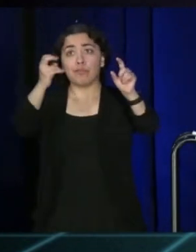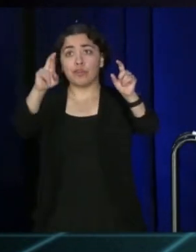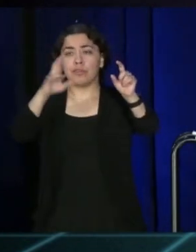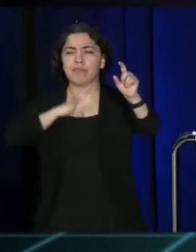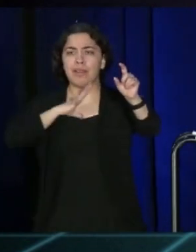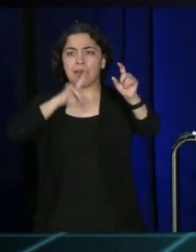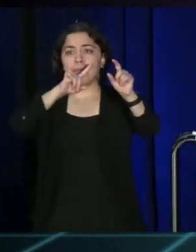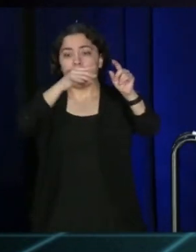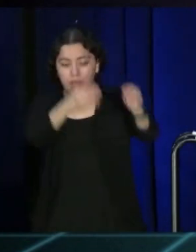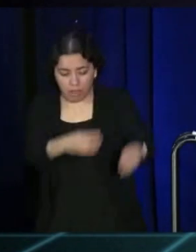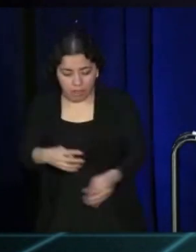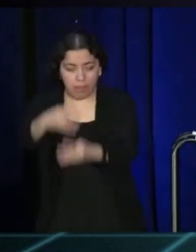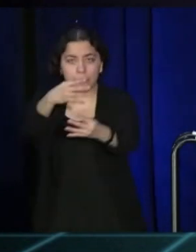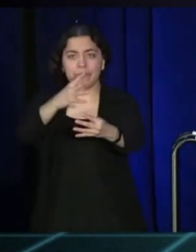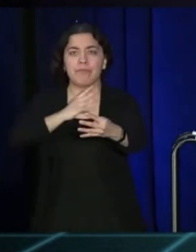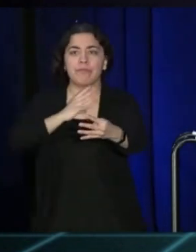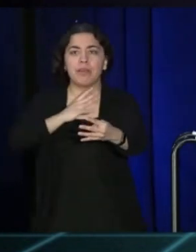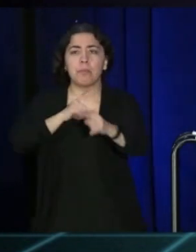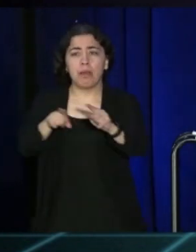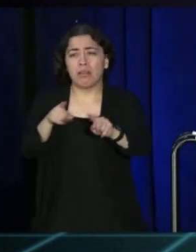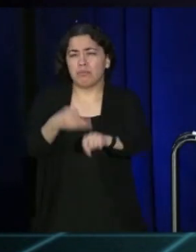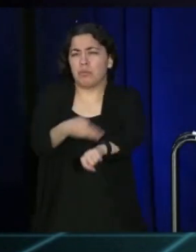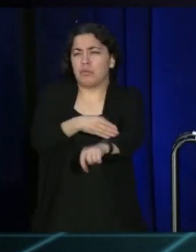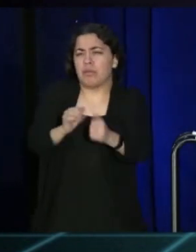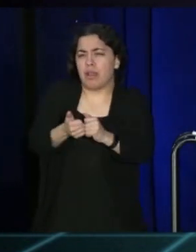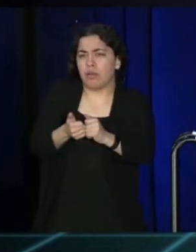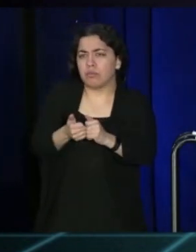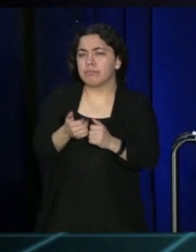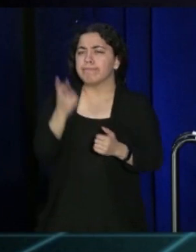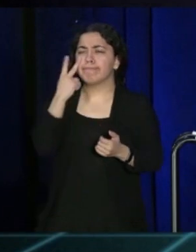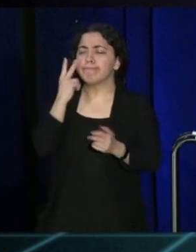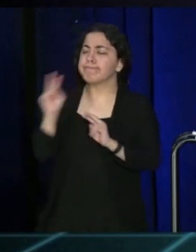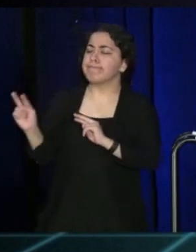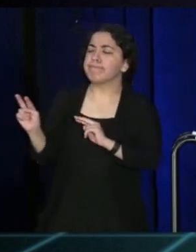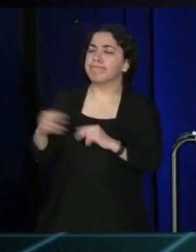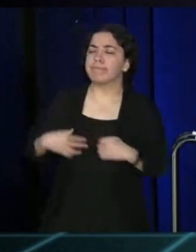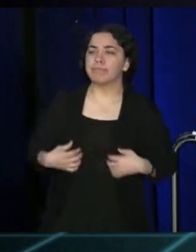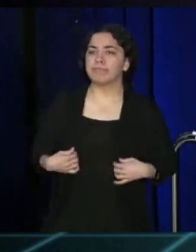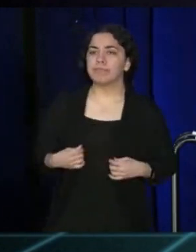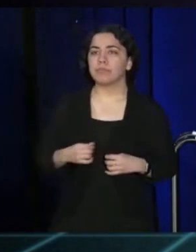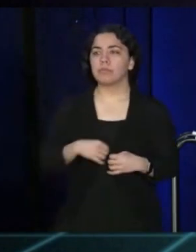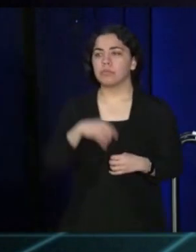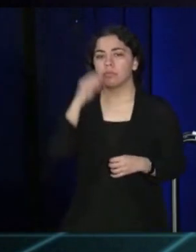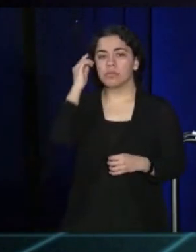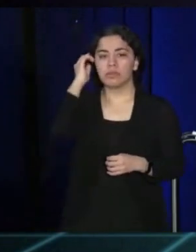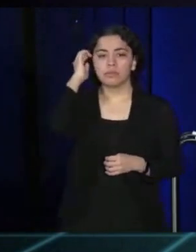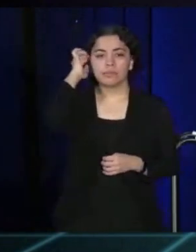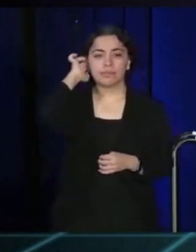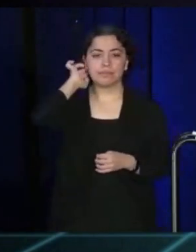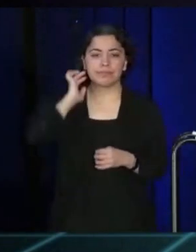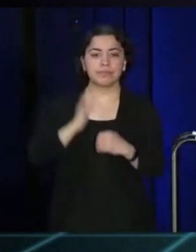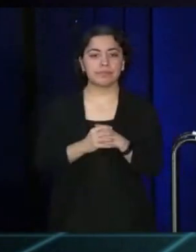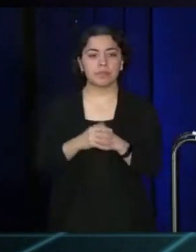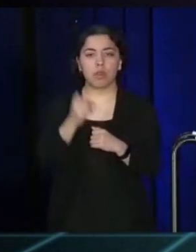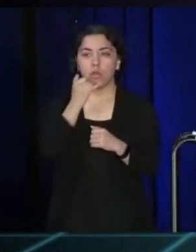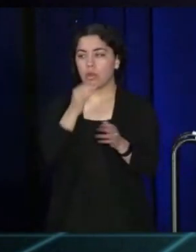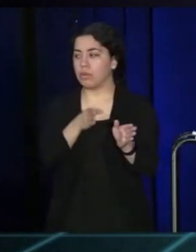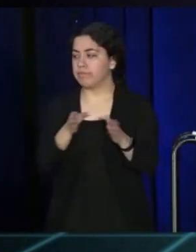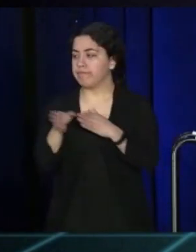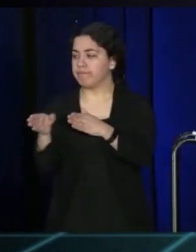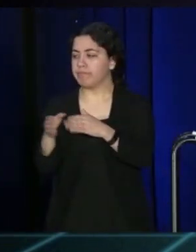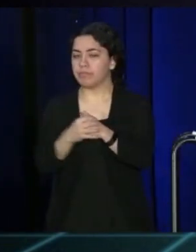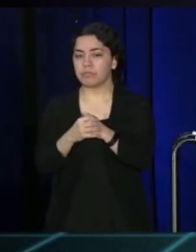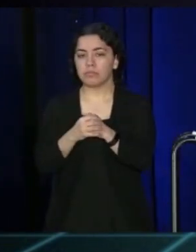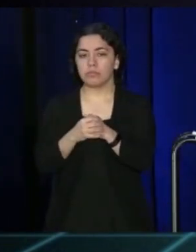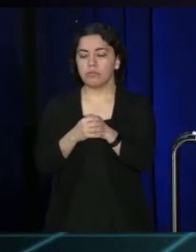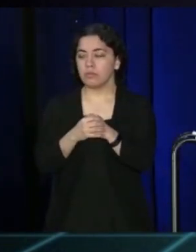information. But is there a better way? Could we do this better? Let's do better. So, whoops, that was the wrong direction. Here we go.